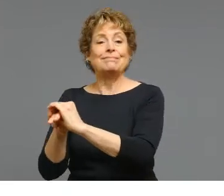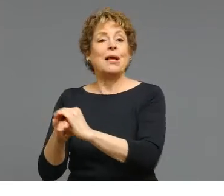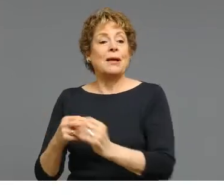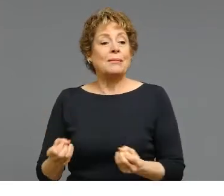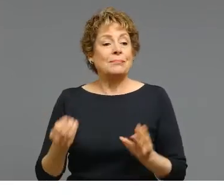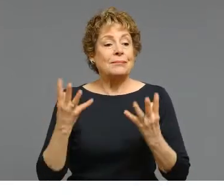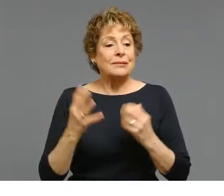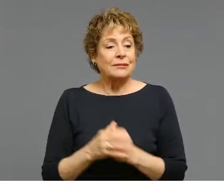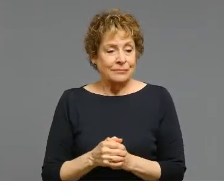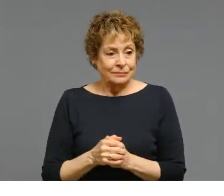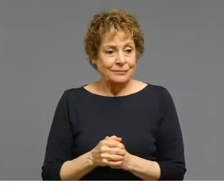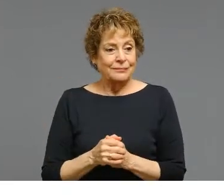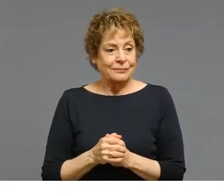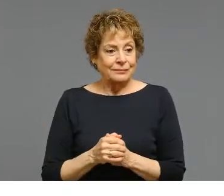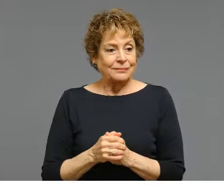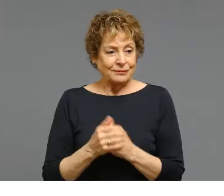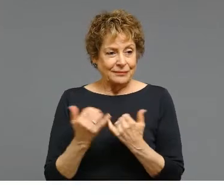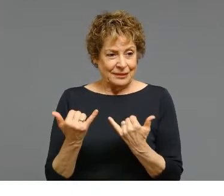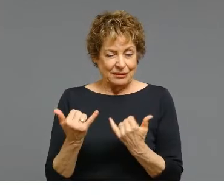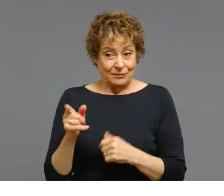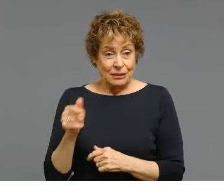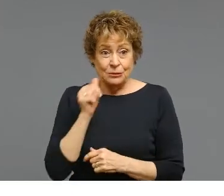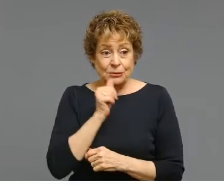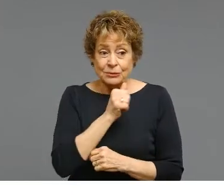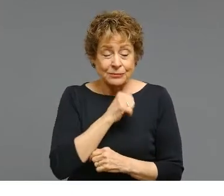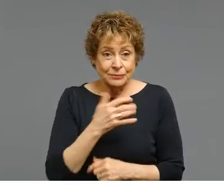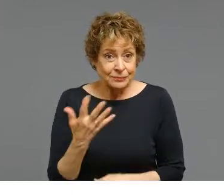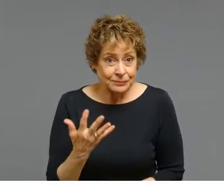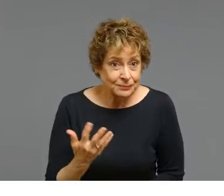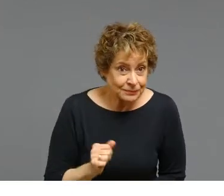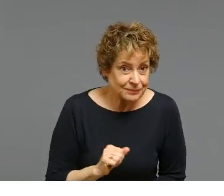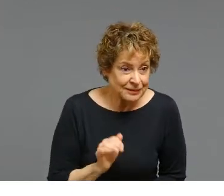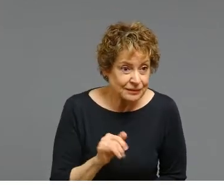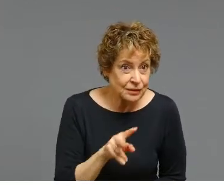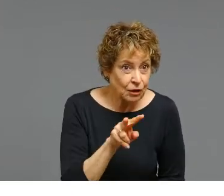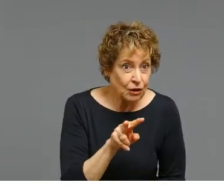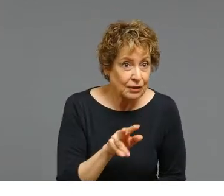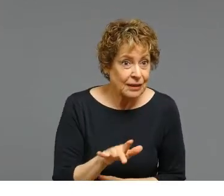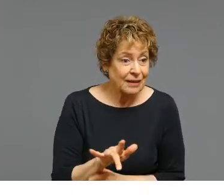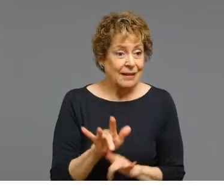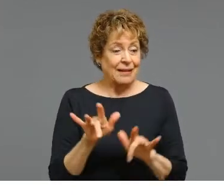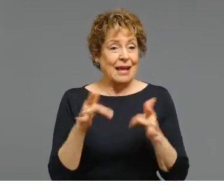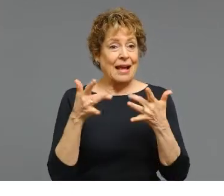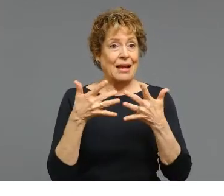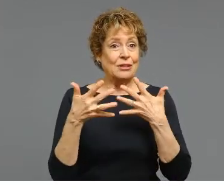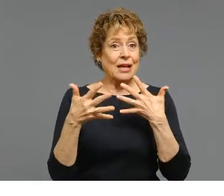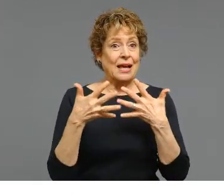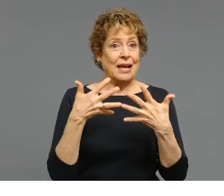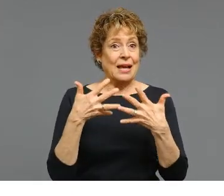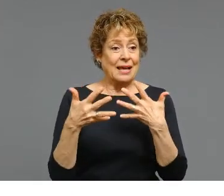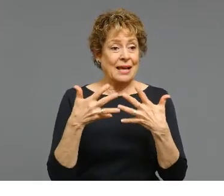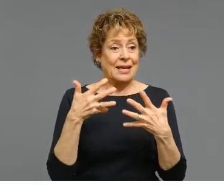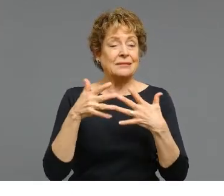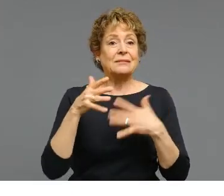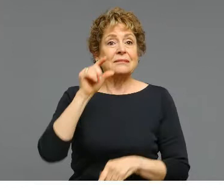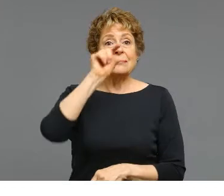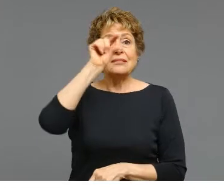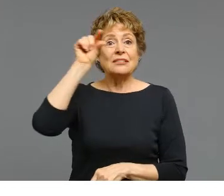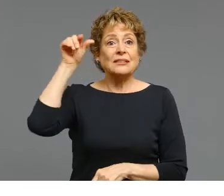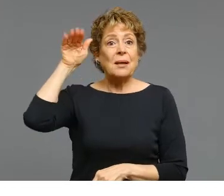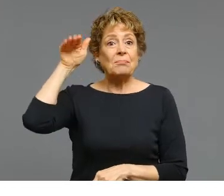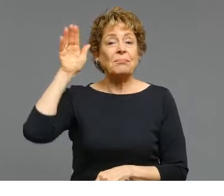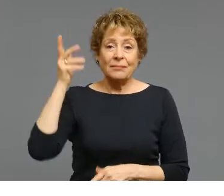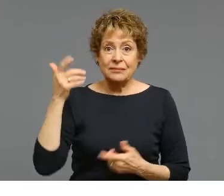in use in Arizona by our hospitals. The light gray is the available inpatient beds. The blue